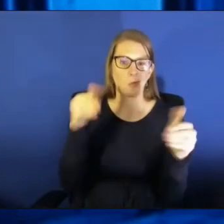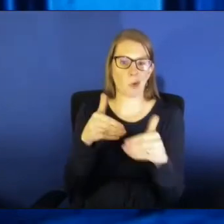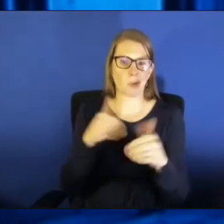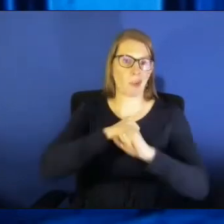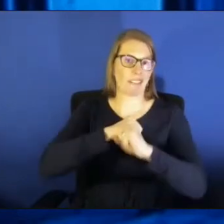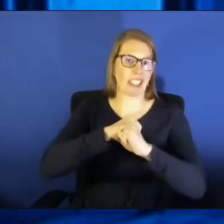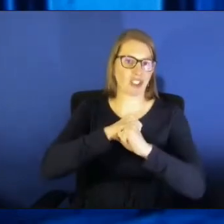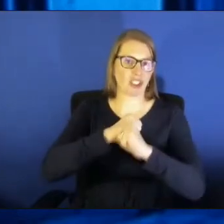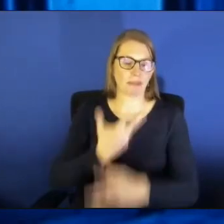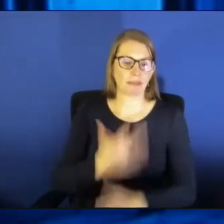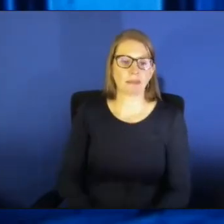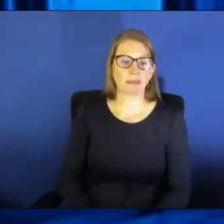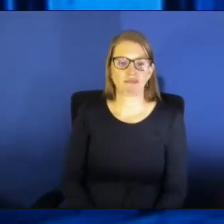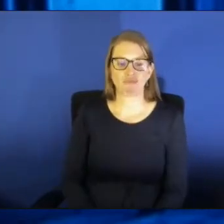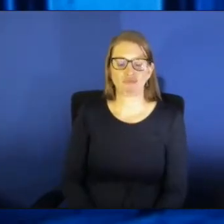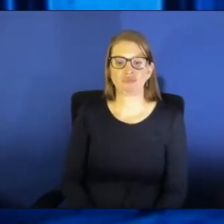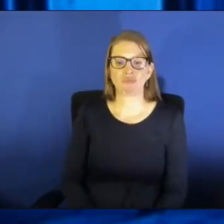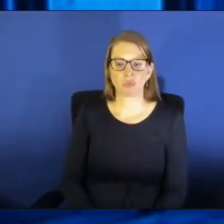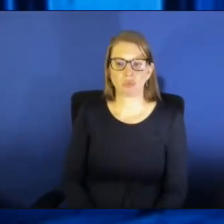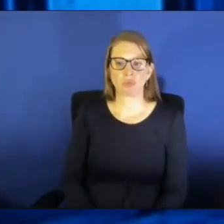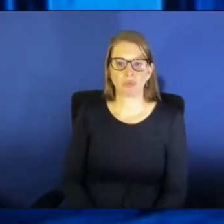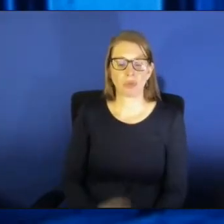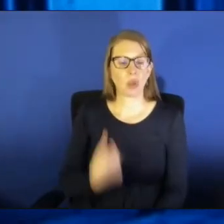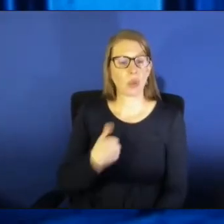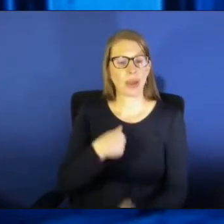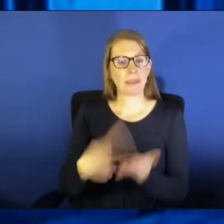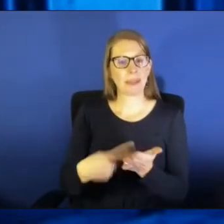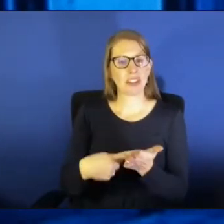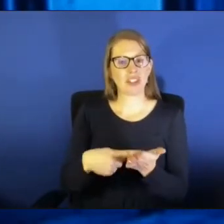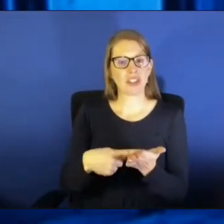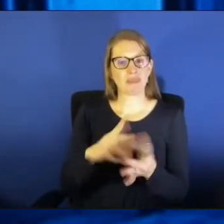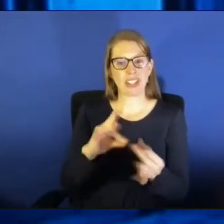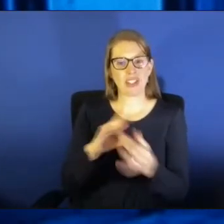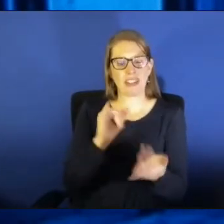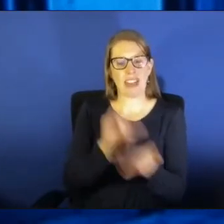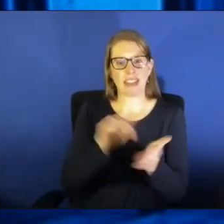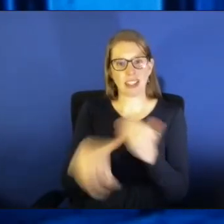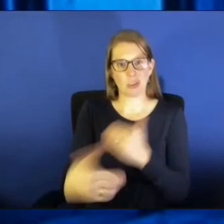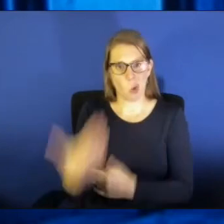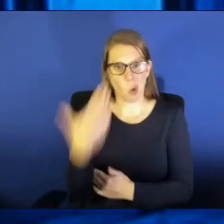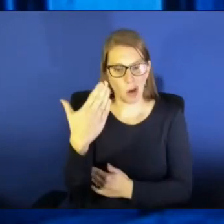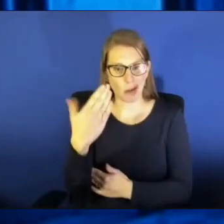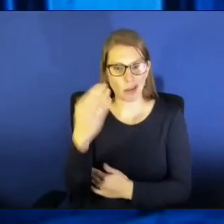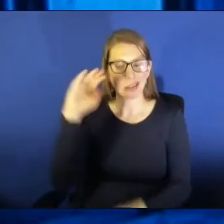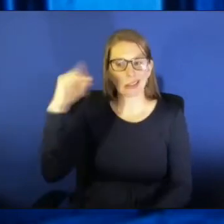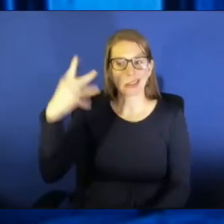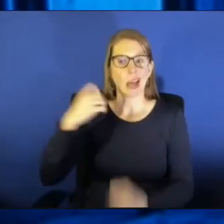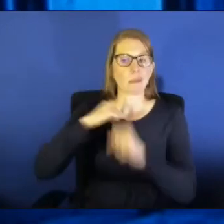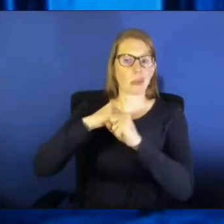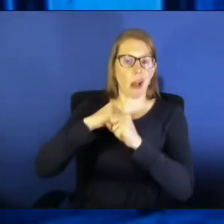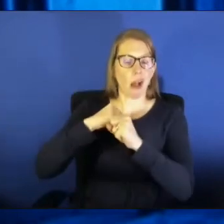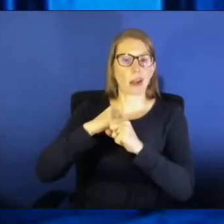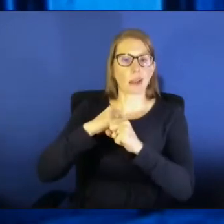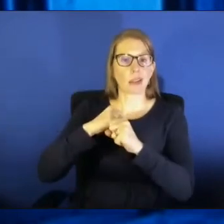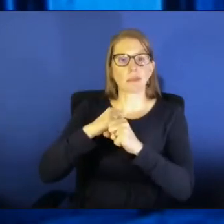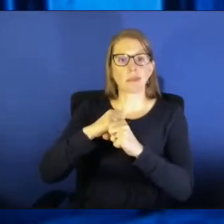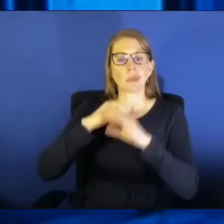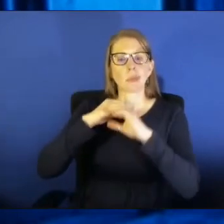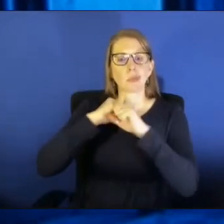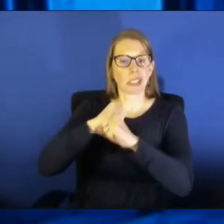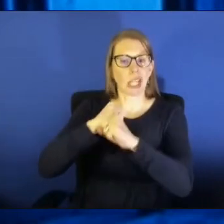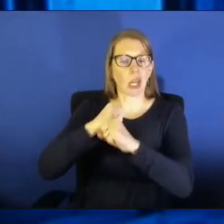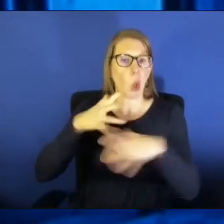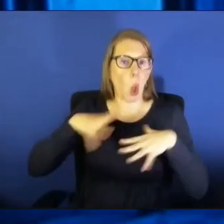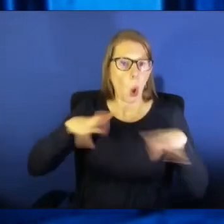about that this morning, and, sunblock, sun protective clothing, stay out of the sun when you